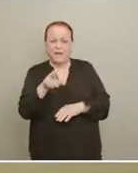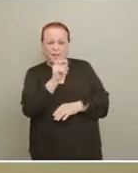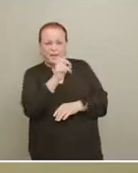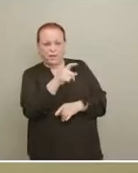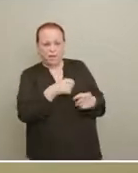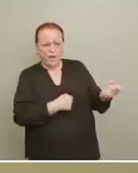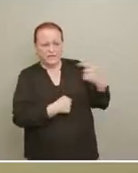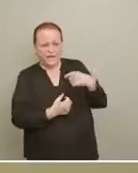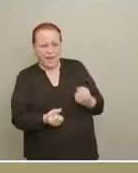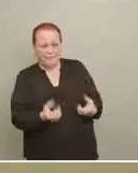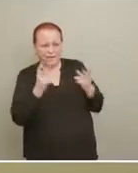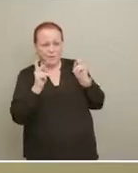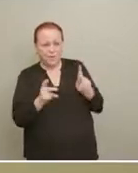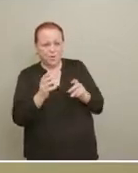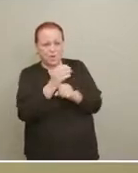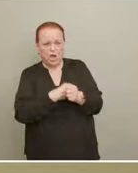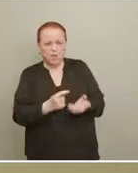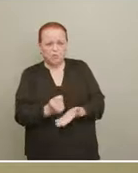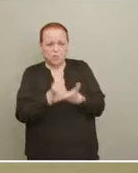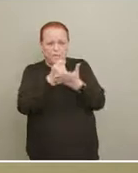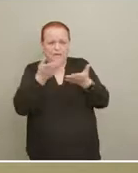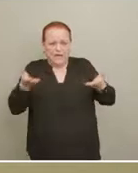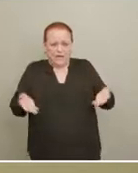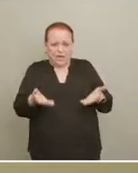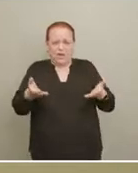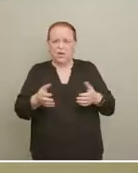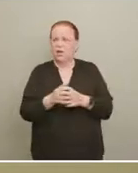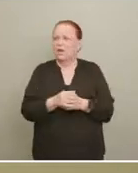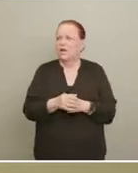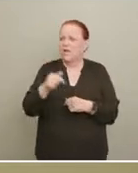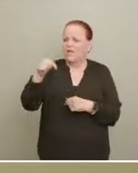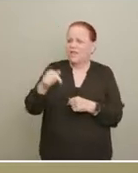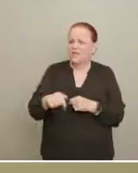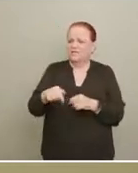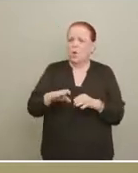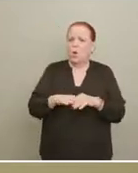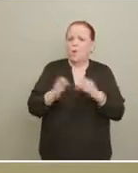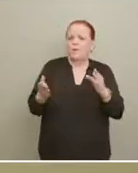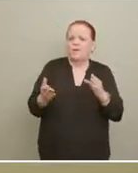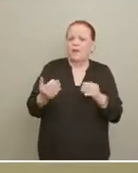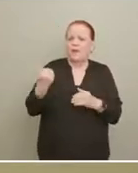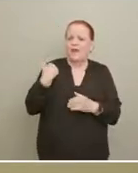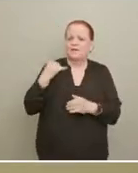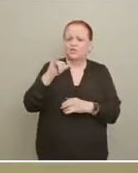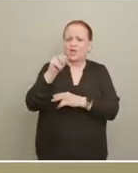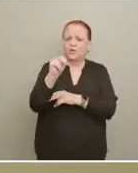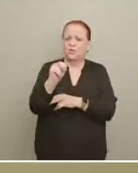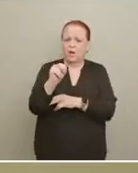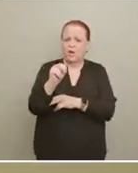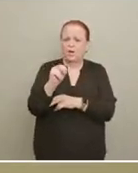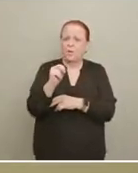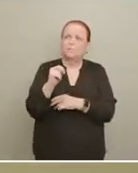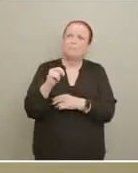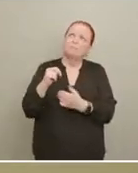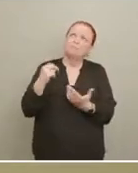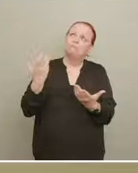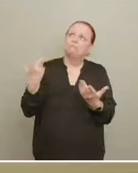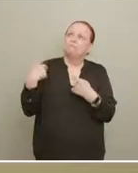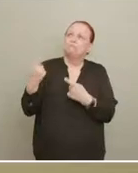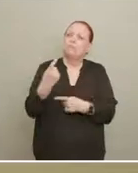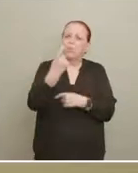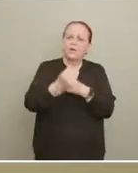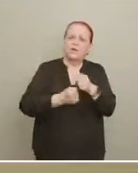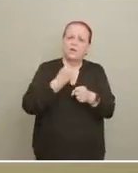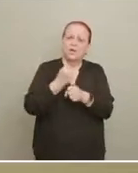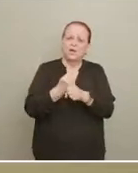about how many people have been treated here to date. The campus opened at the end of last January, so it's been about a year. Because